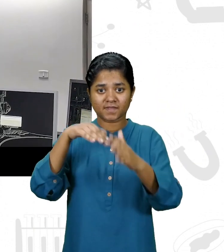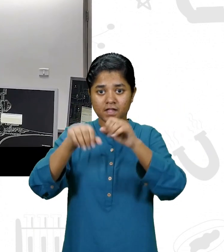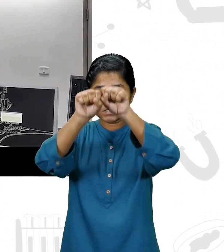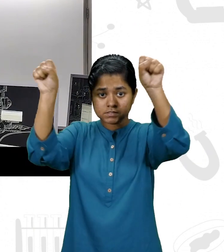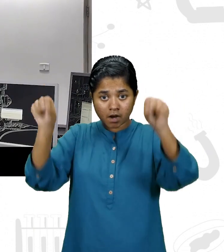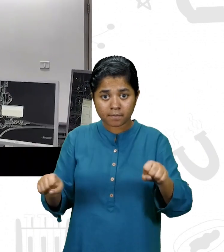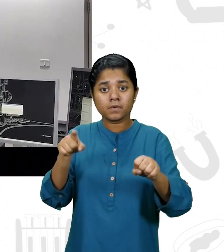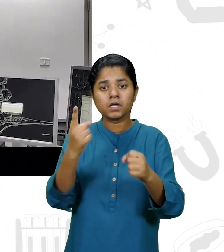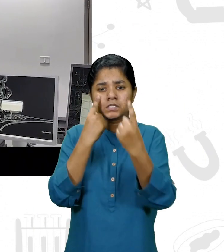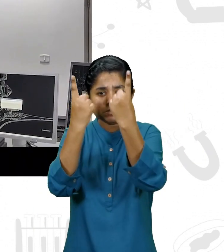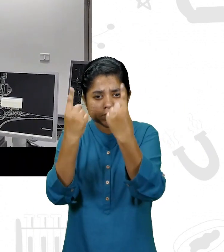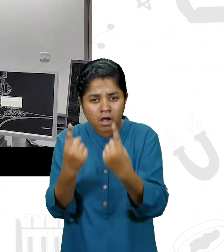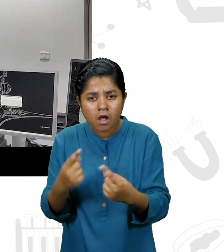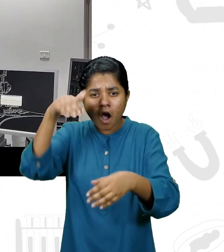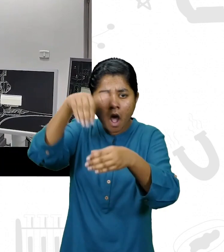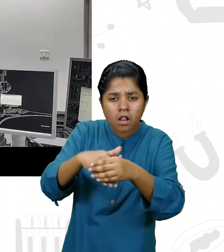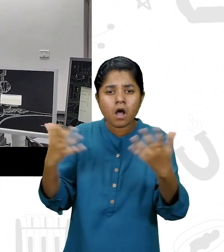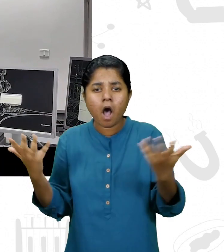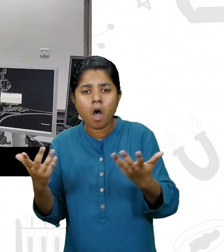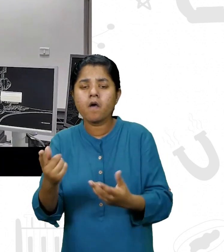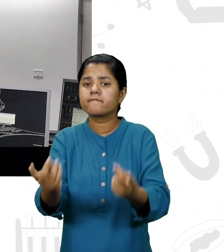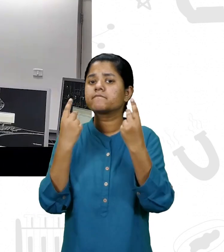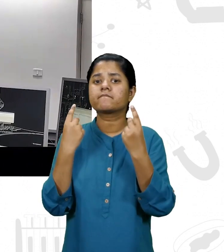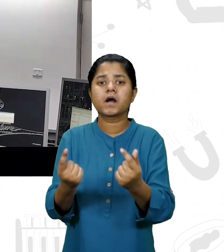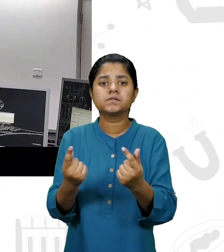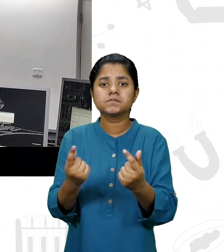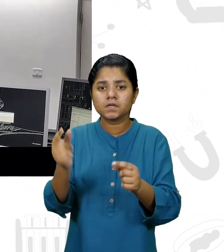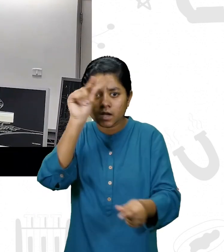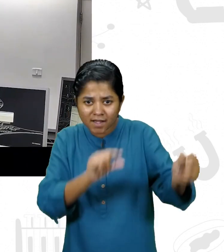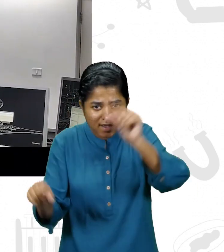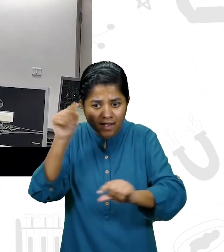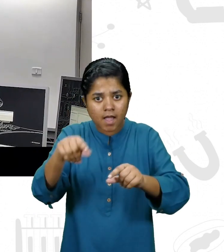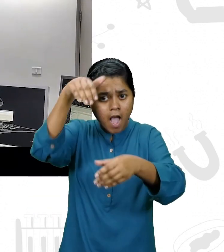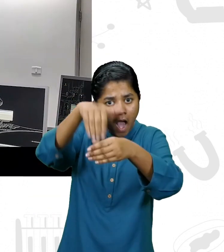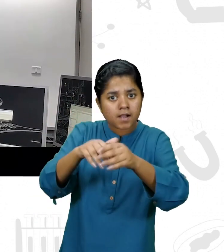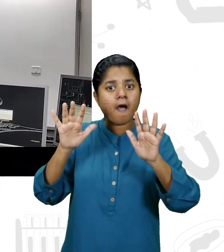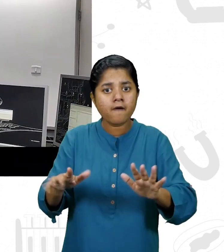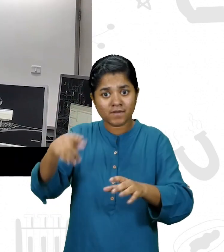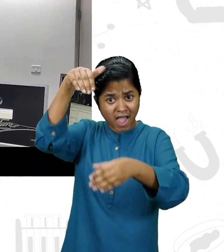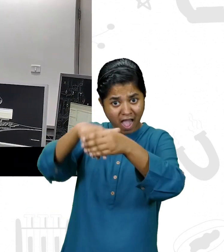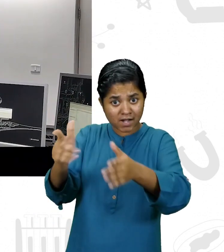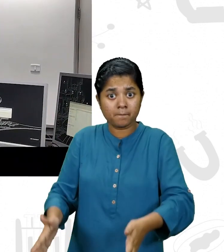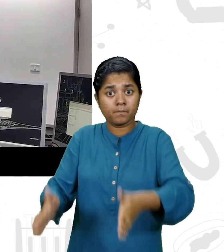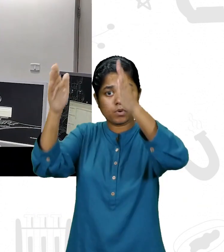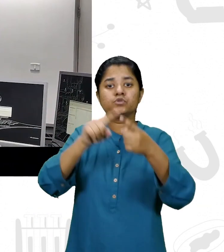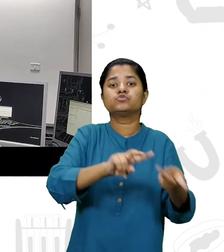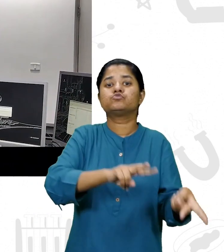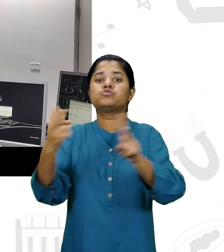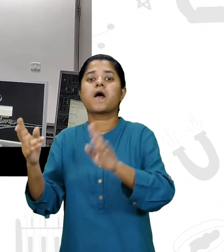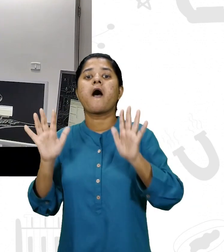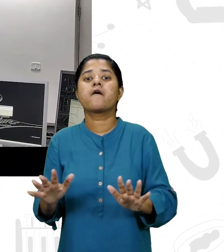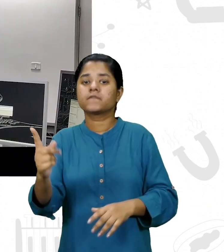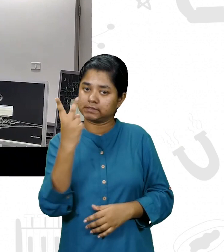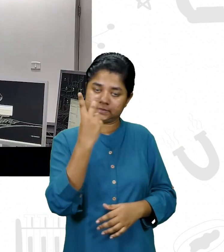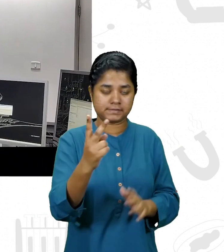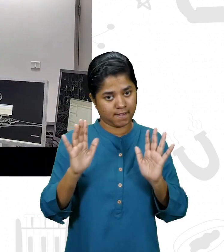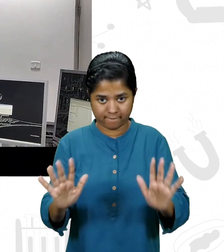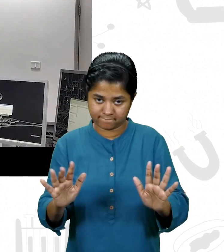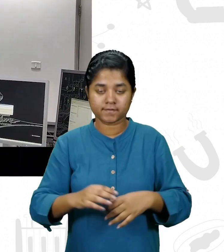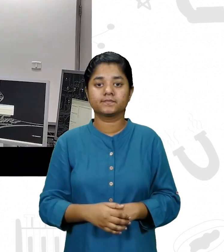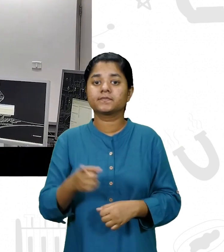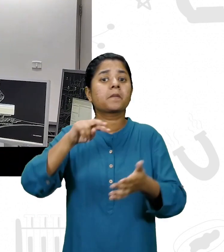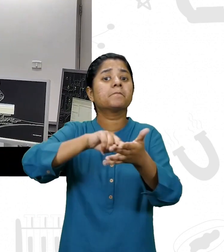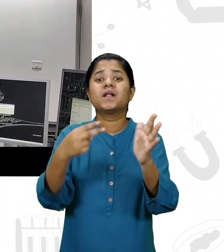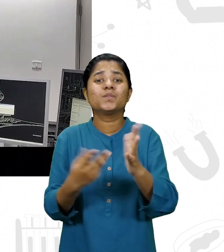And in this system we can have tungsten as the source. So as soon as it passes the sample, the electrons